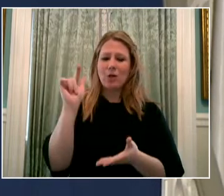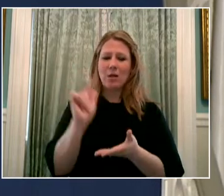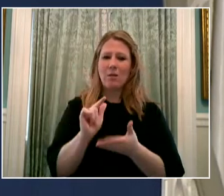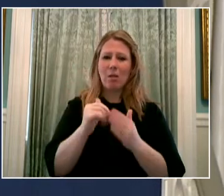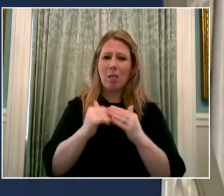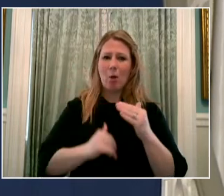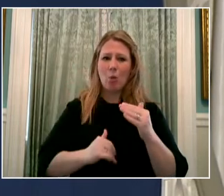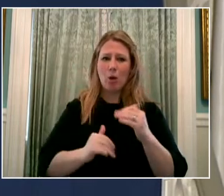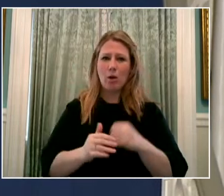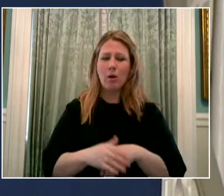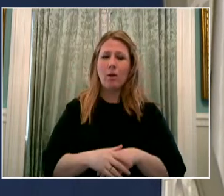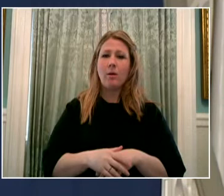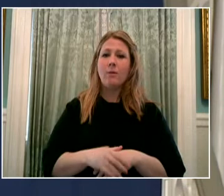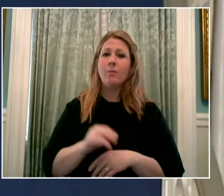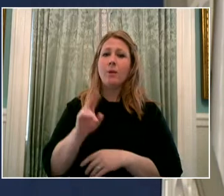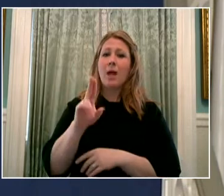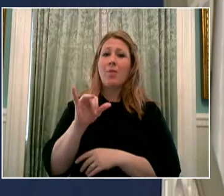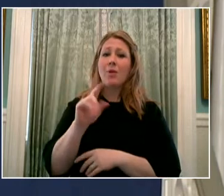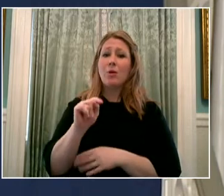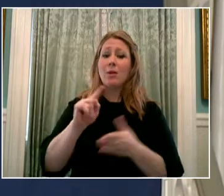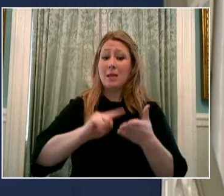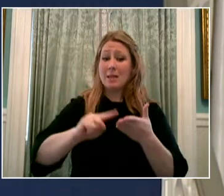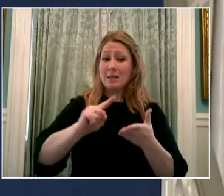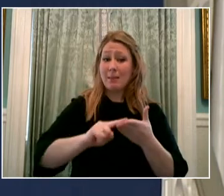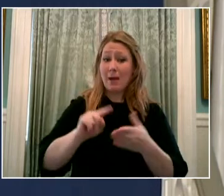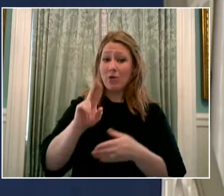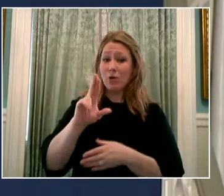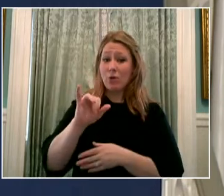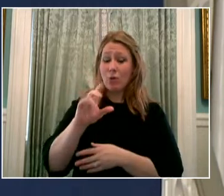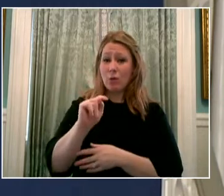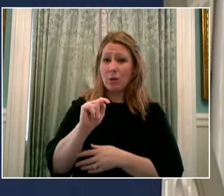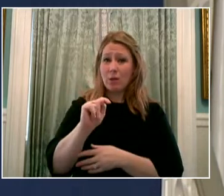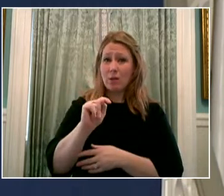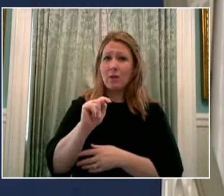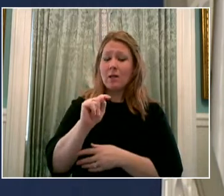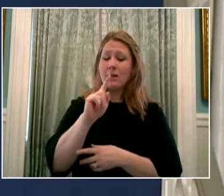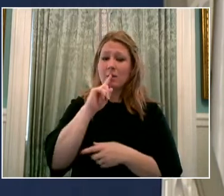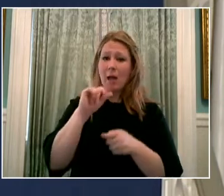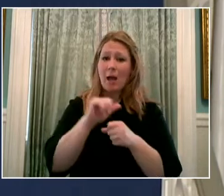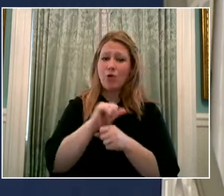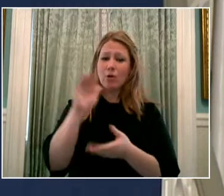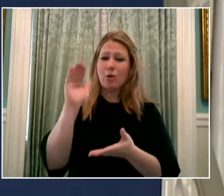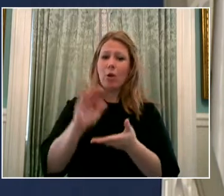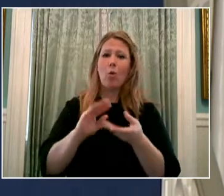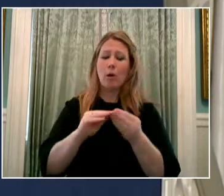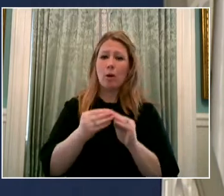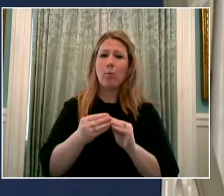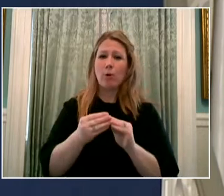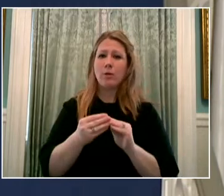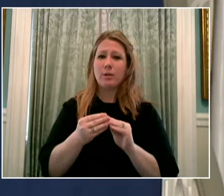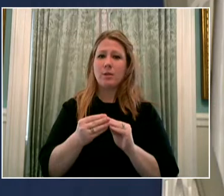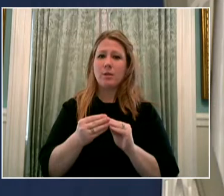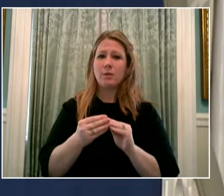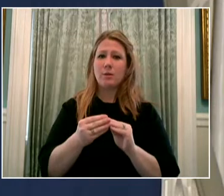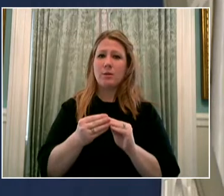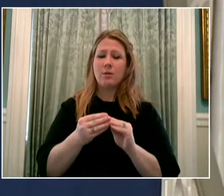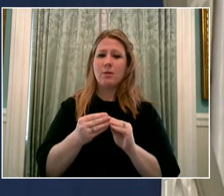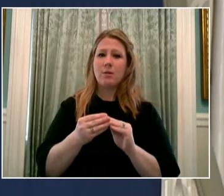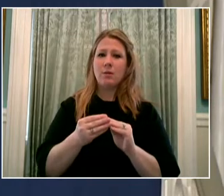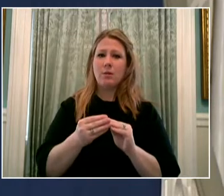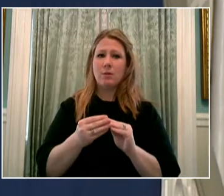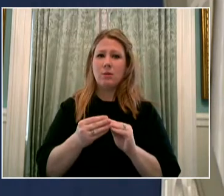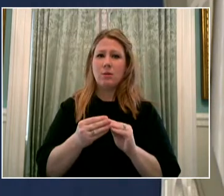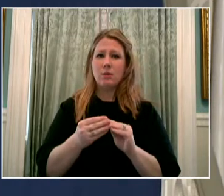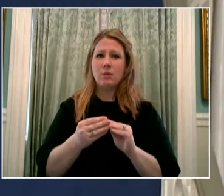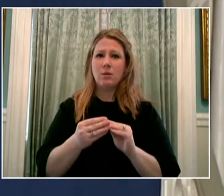the inspection unit, is even lower. In the inspection unit, the number of... You have openings.